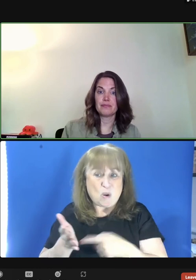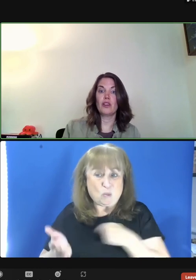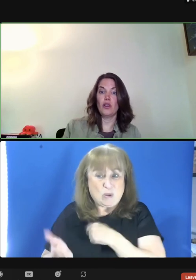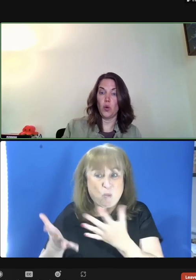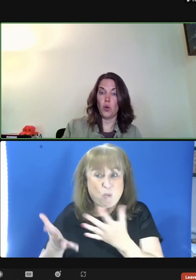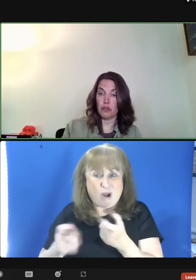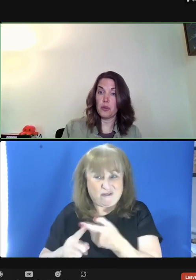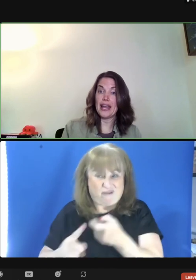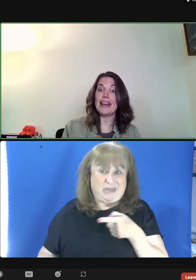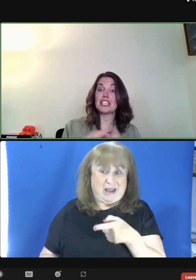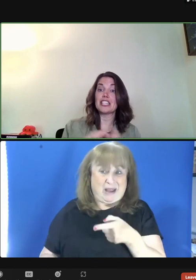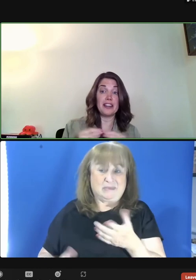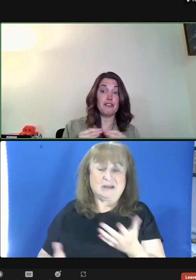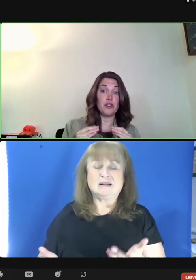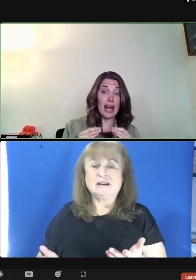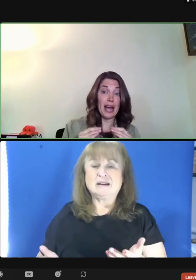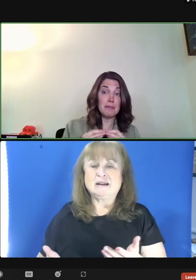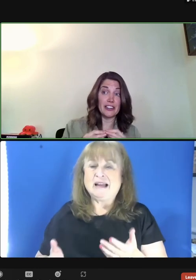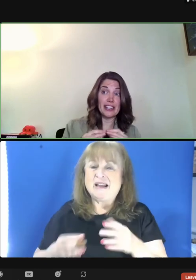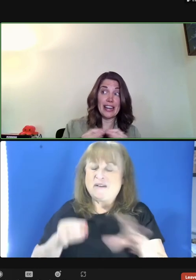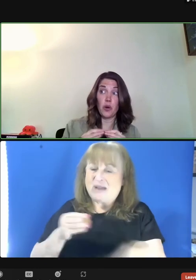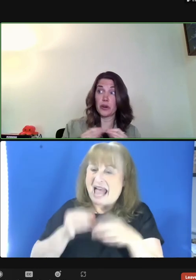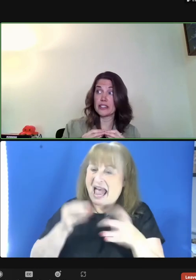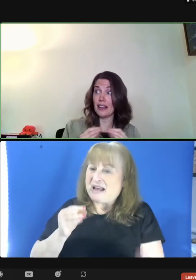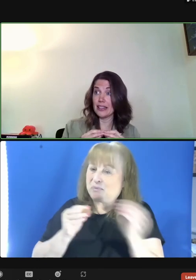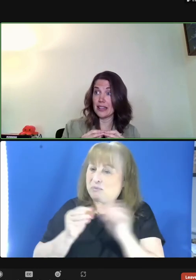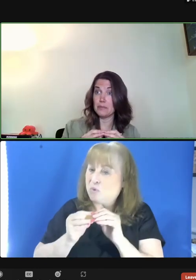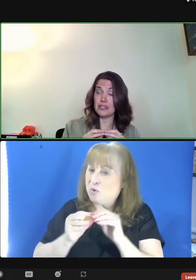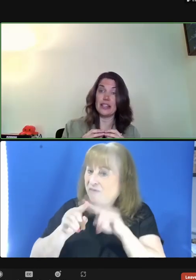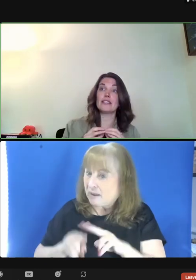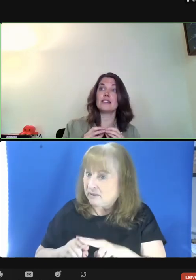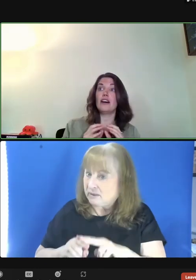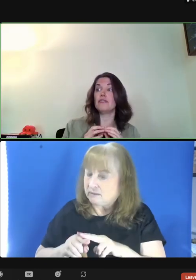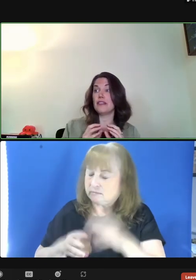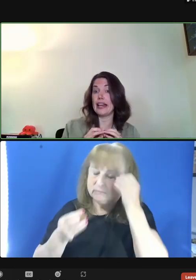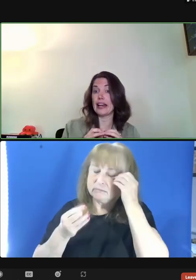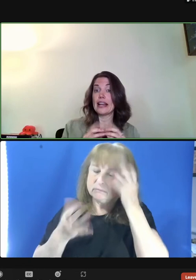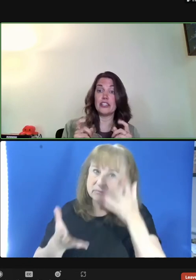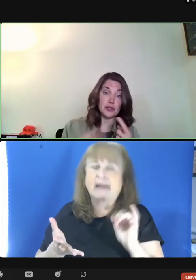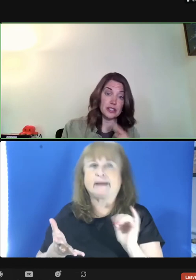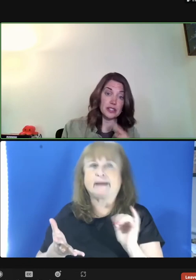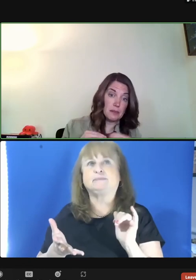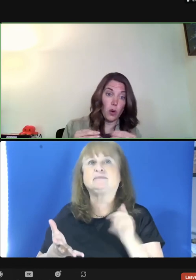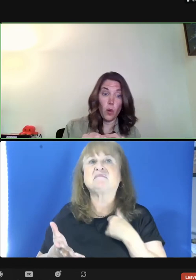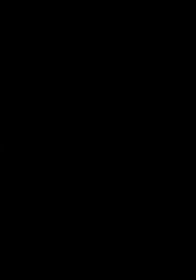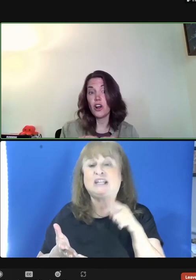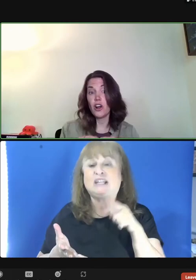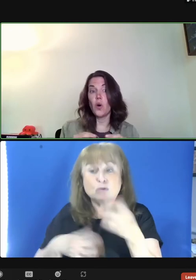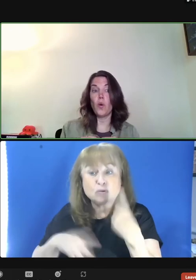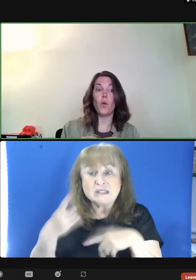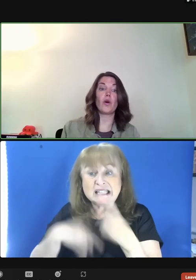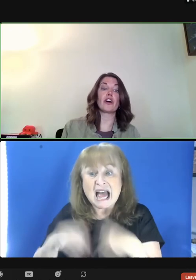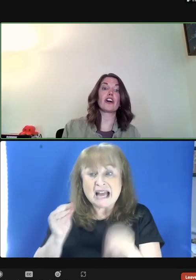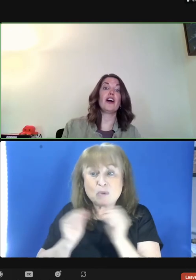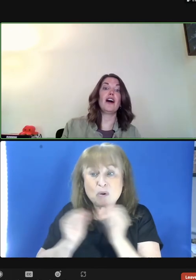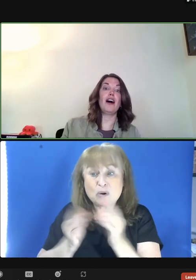moment? Or if we add expanded vocabulary, now we're telling them things of like, I need you to sign